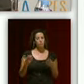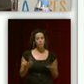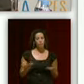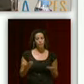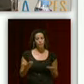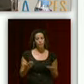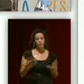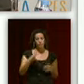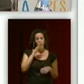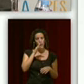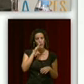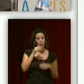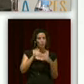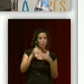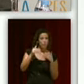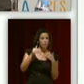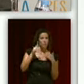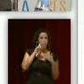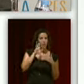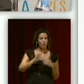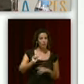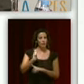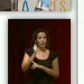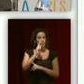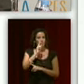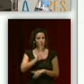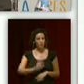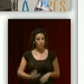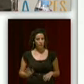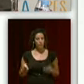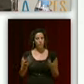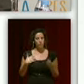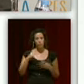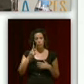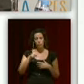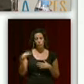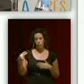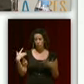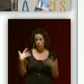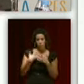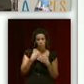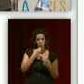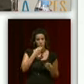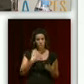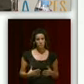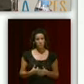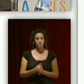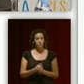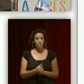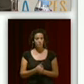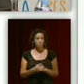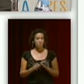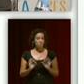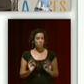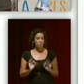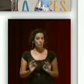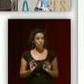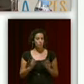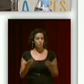This is a new piece of work. It's still promising because it